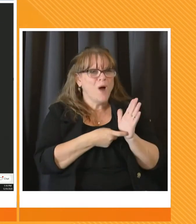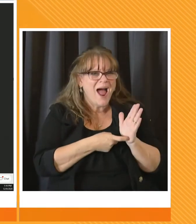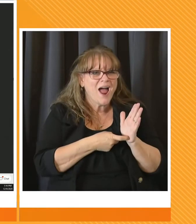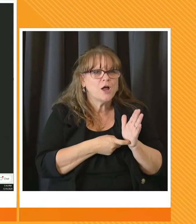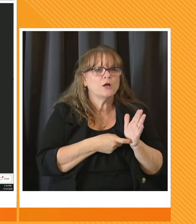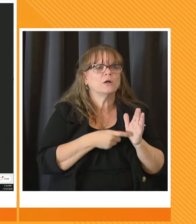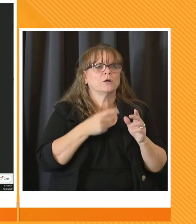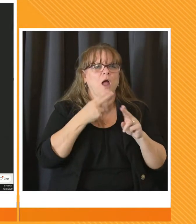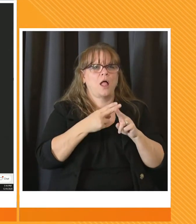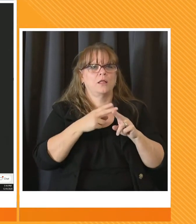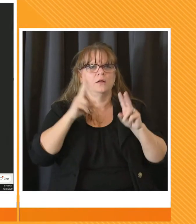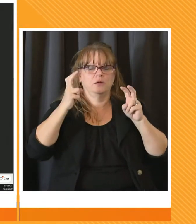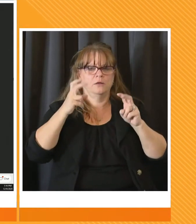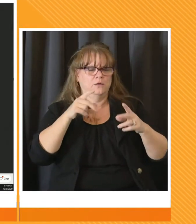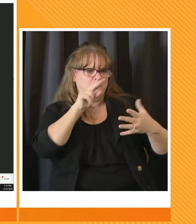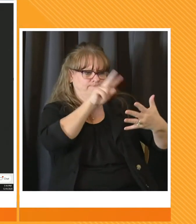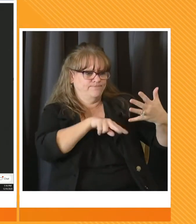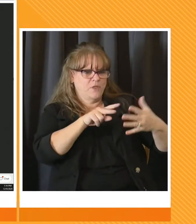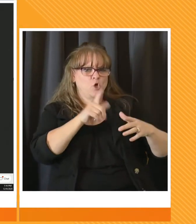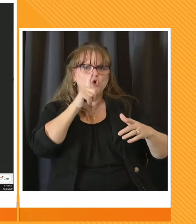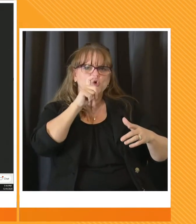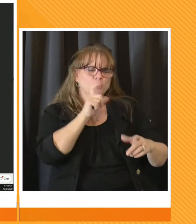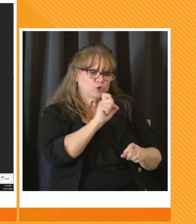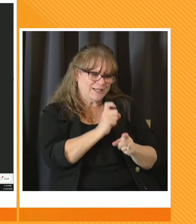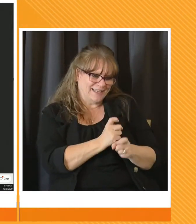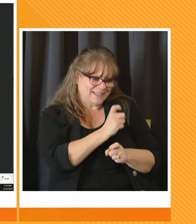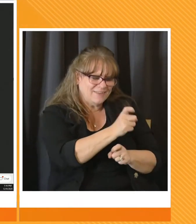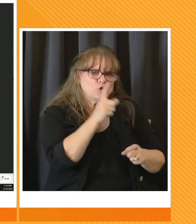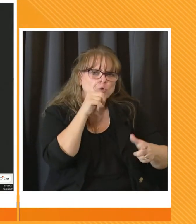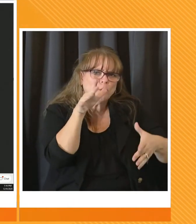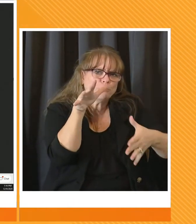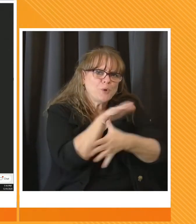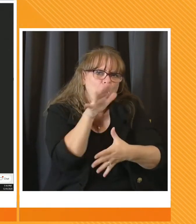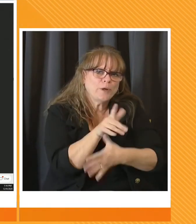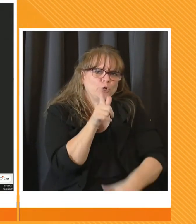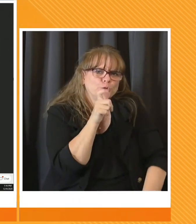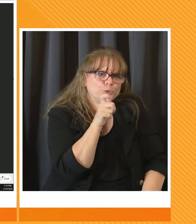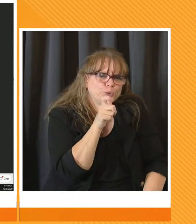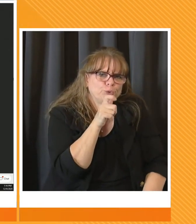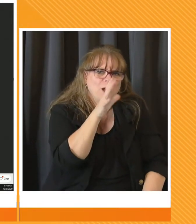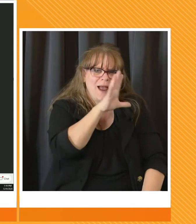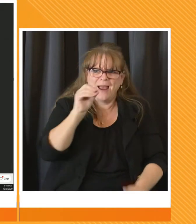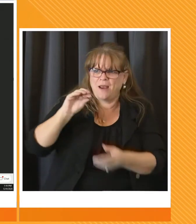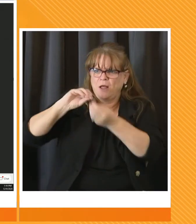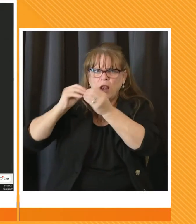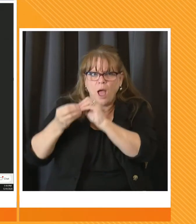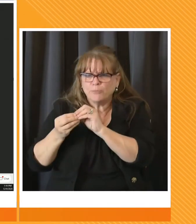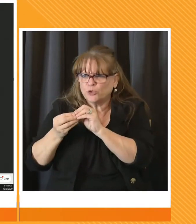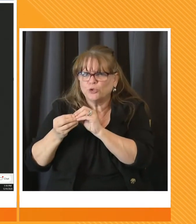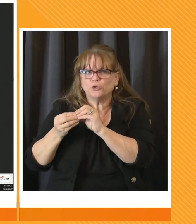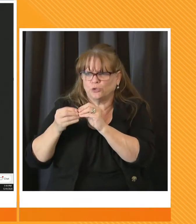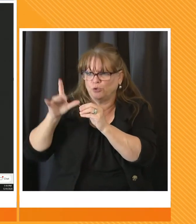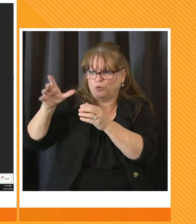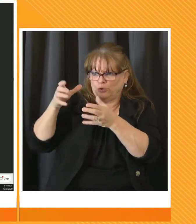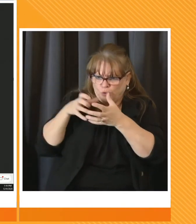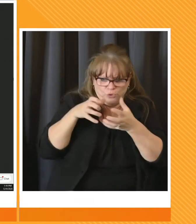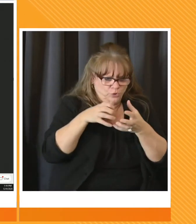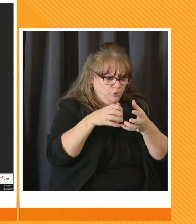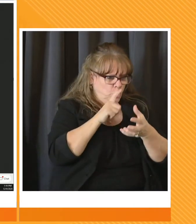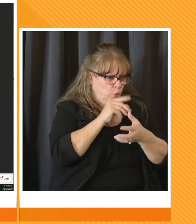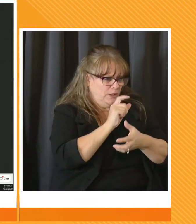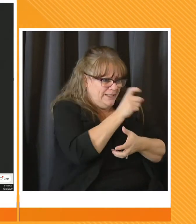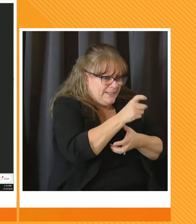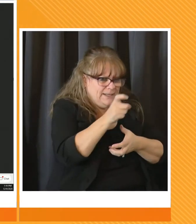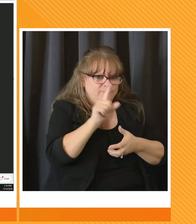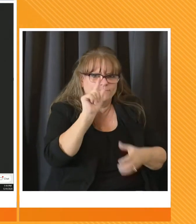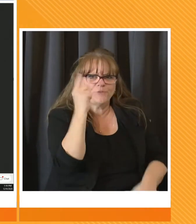doses and give them to those who need it the most. And so our prioritization philosophy was based on how can we save the most lives and how can we